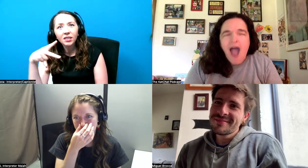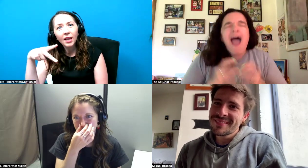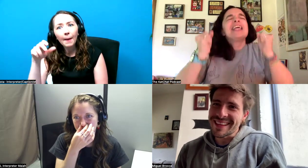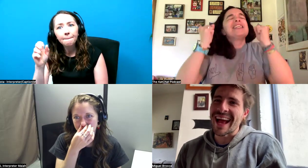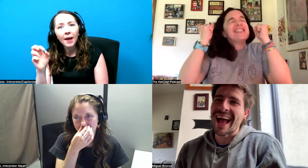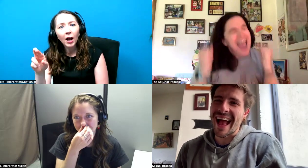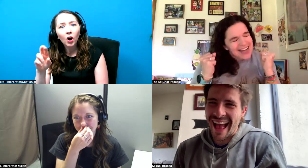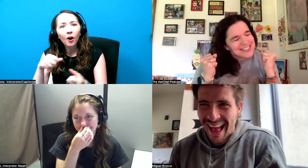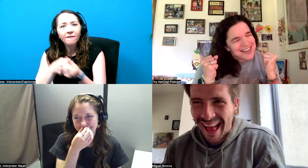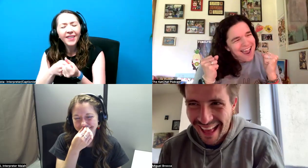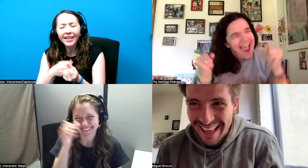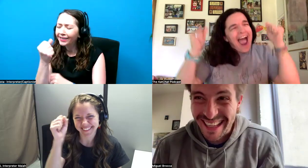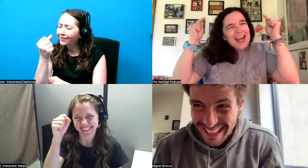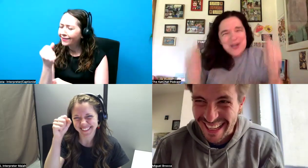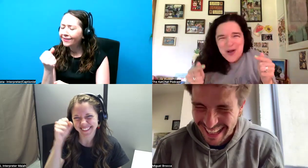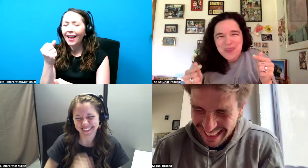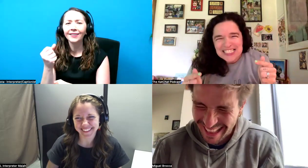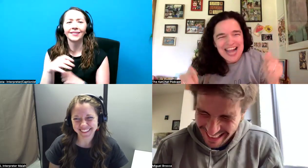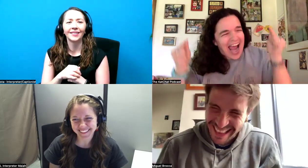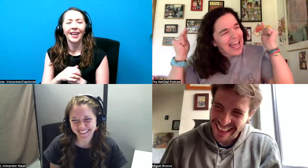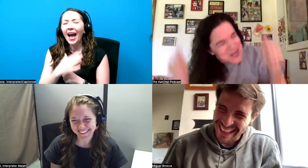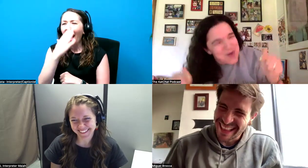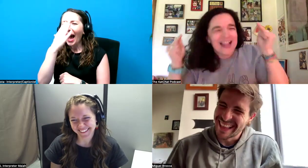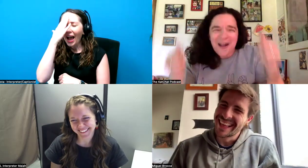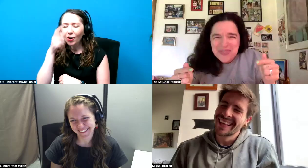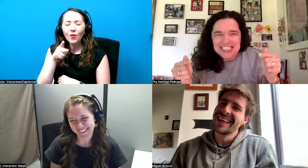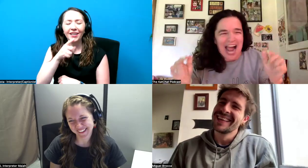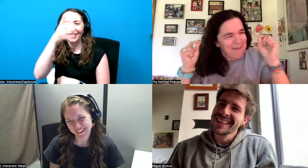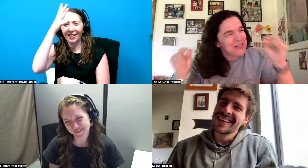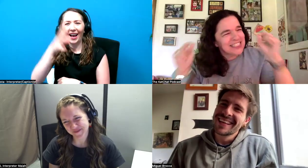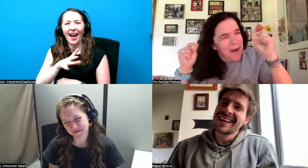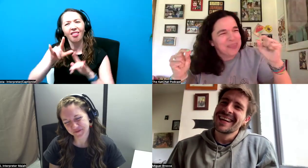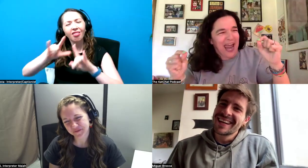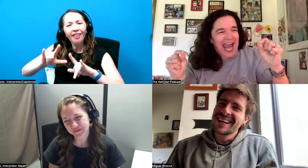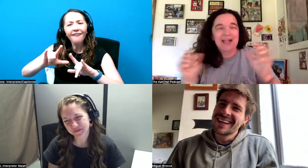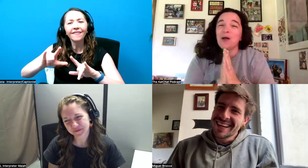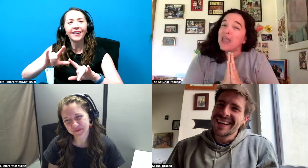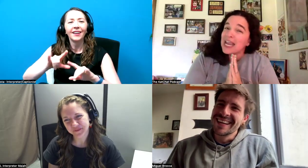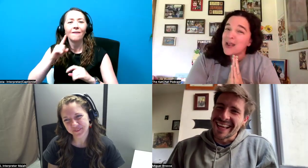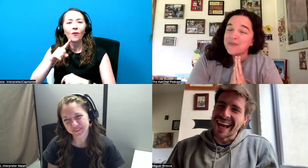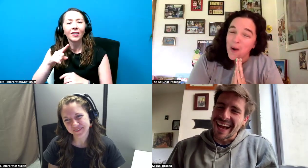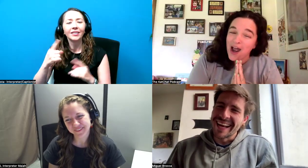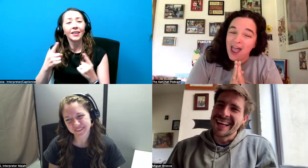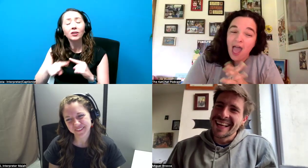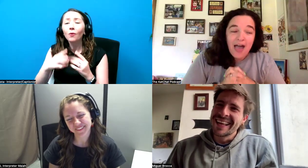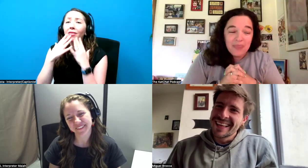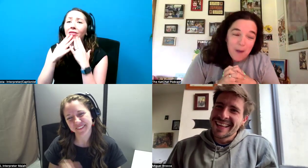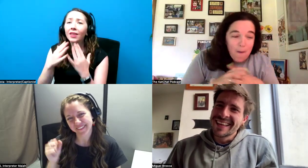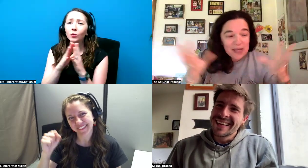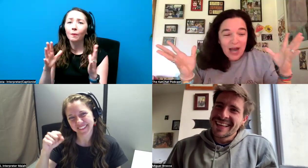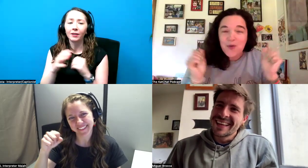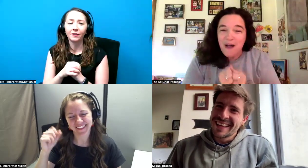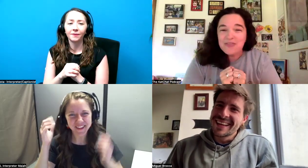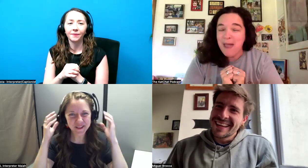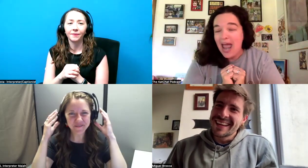Packers? Yeah. Yes, I knew the guy. I knew I loved the guy for something. So thank you. Yeah.